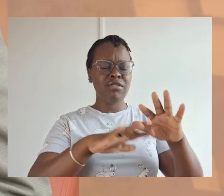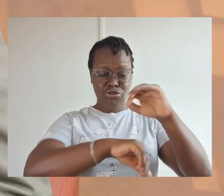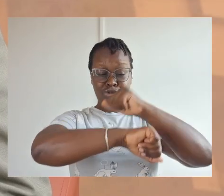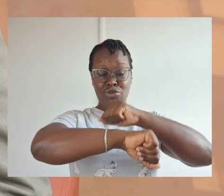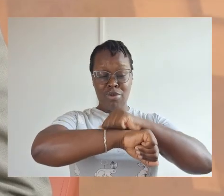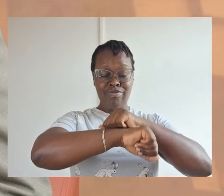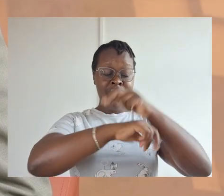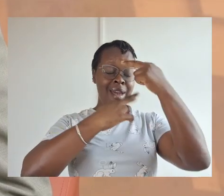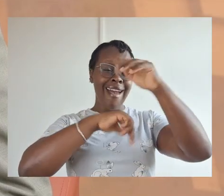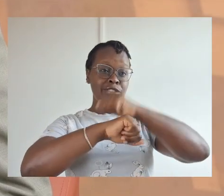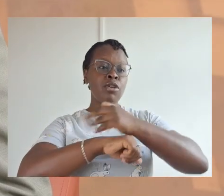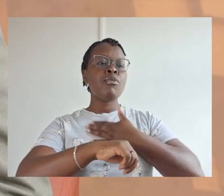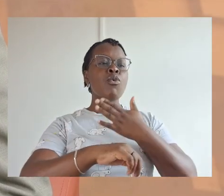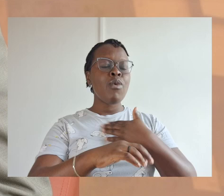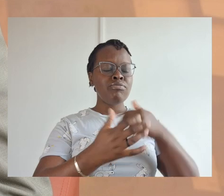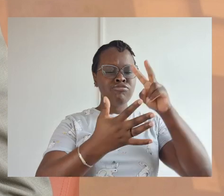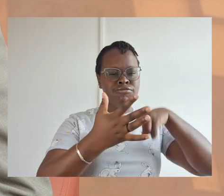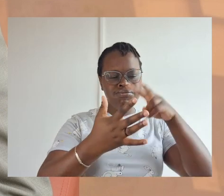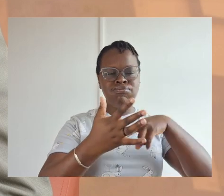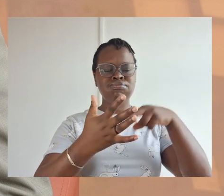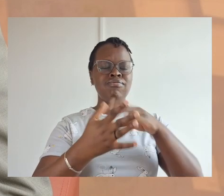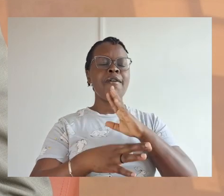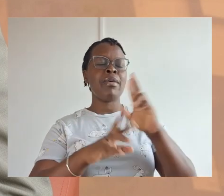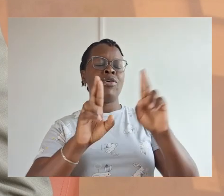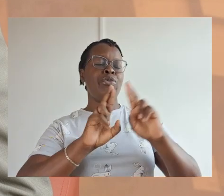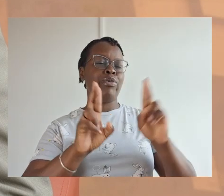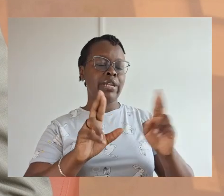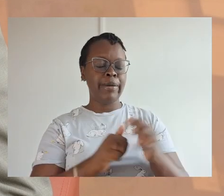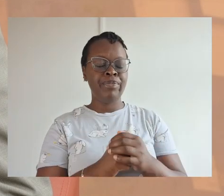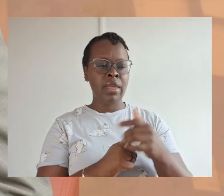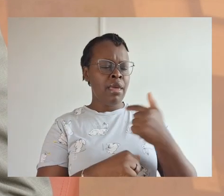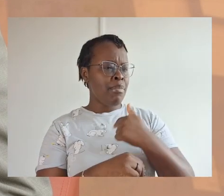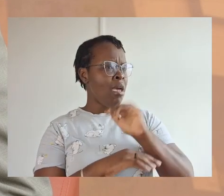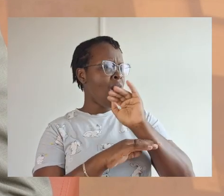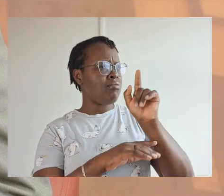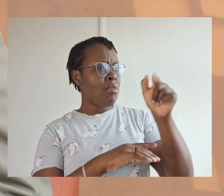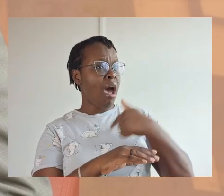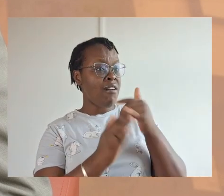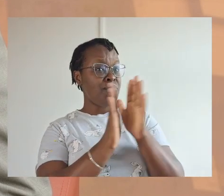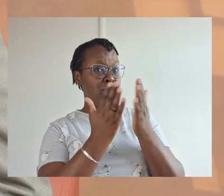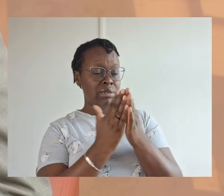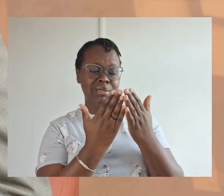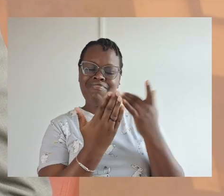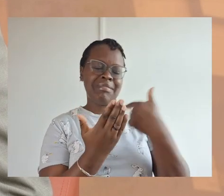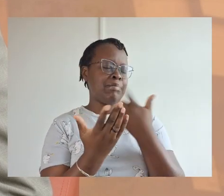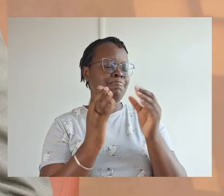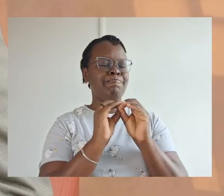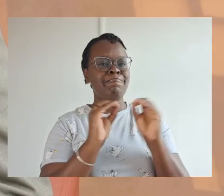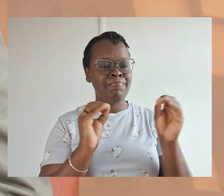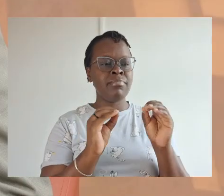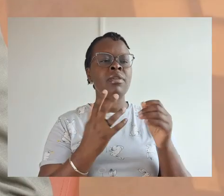In the secondary school, I want a biology book because I want to be a doctor. She said, I asked her, do you have books? She